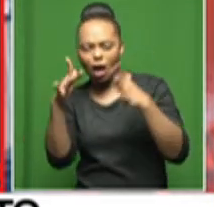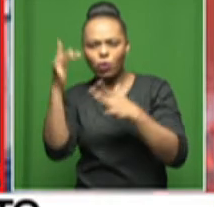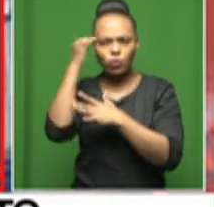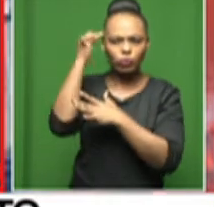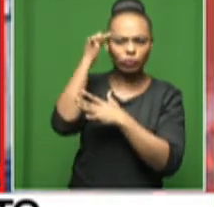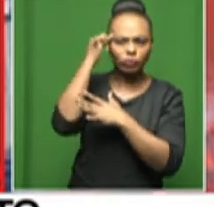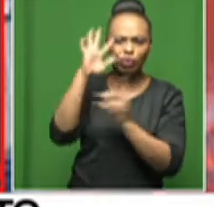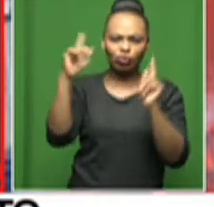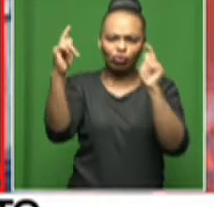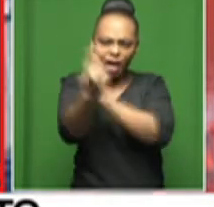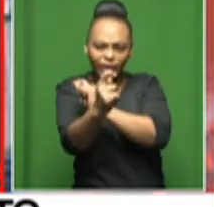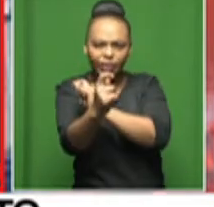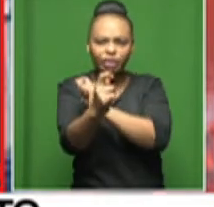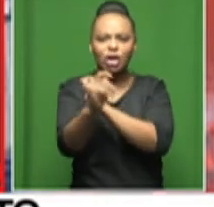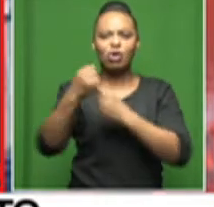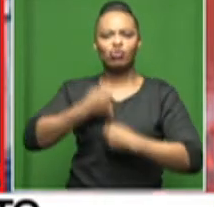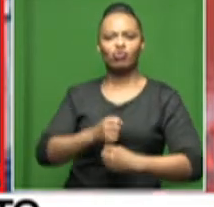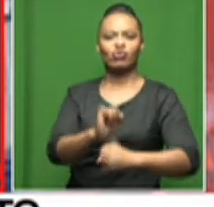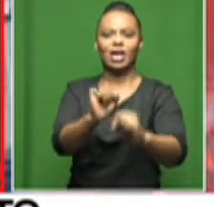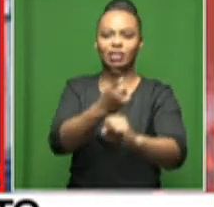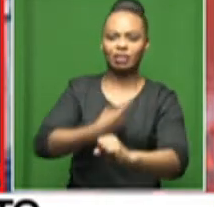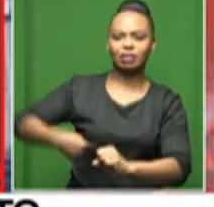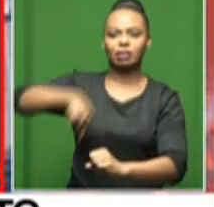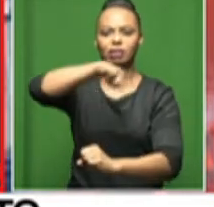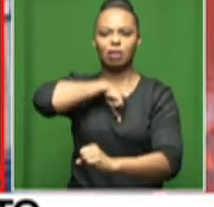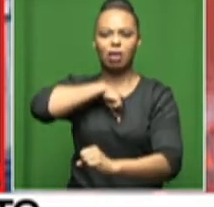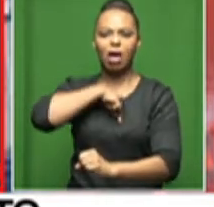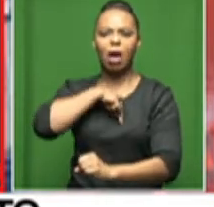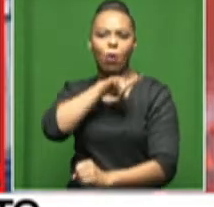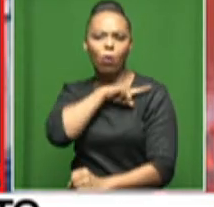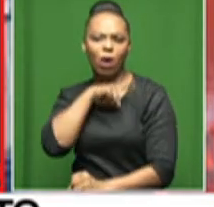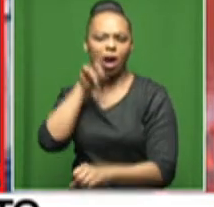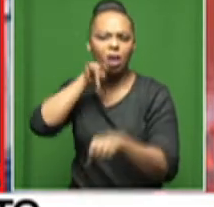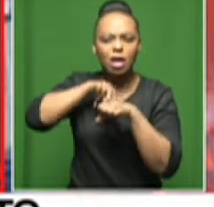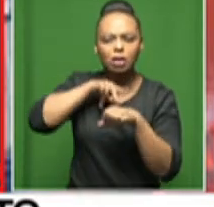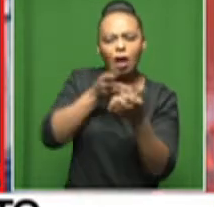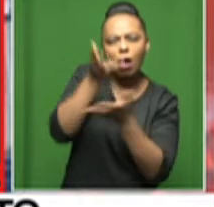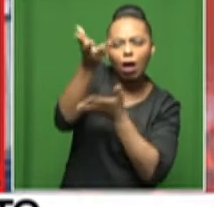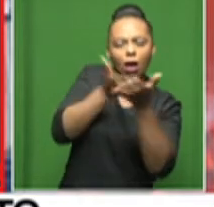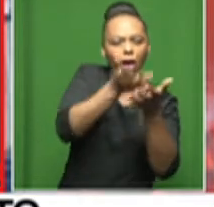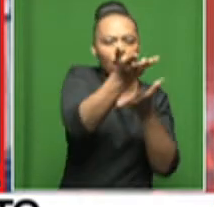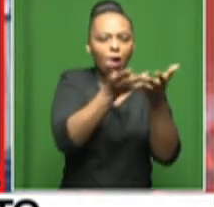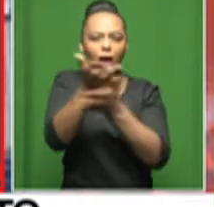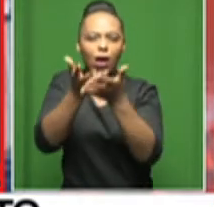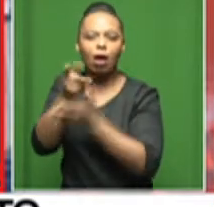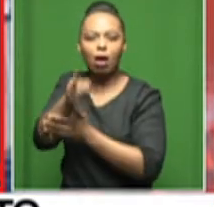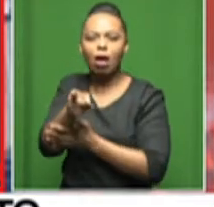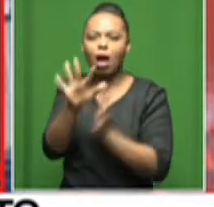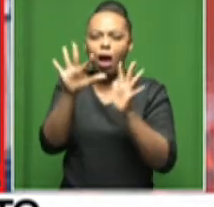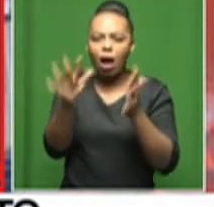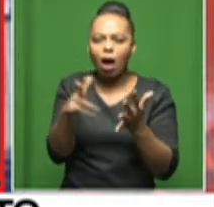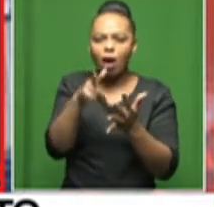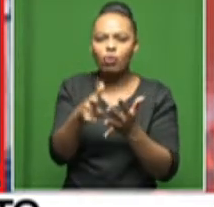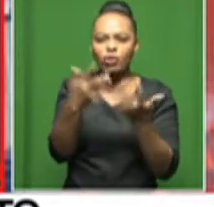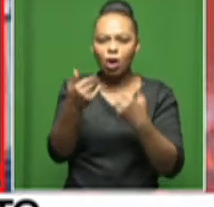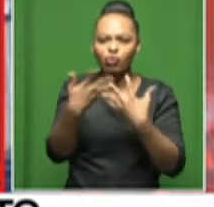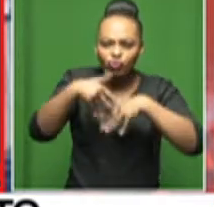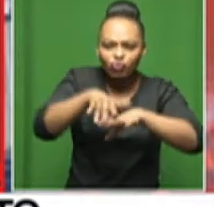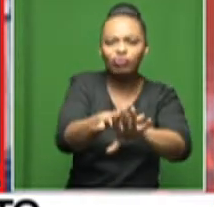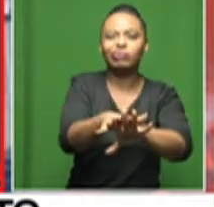then started discussing how all of these processes will be in synergy as we actually